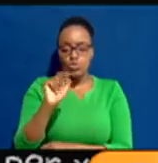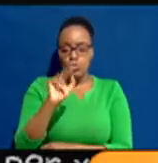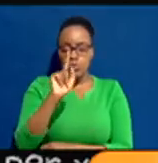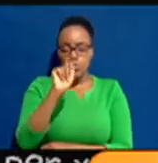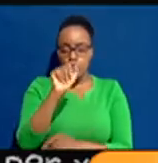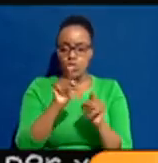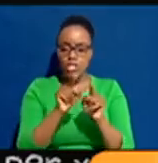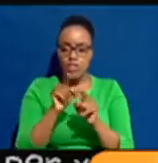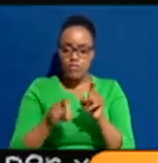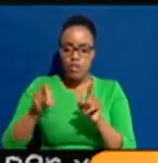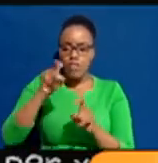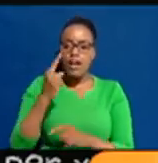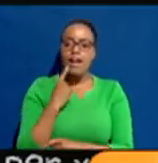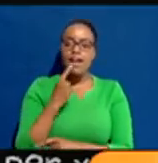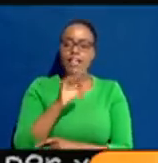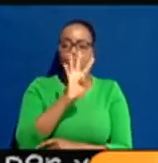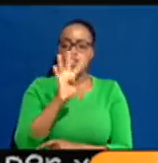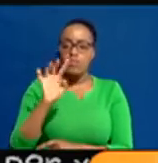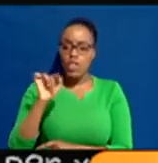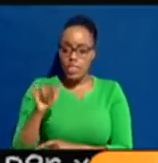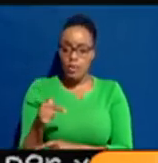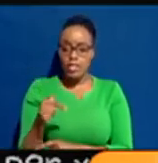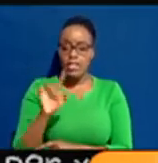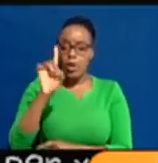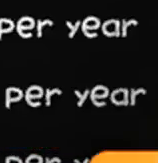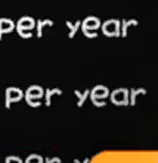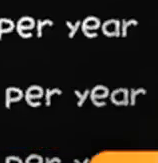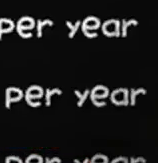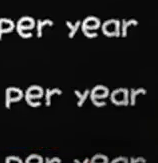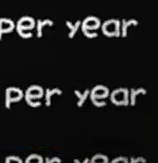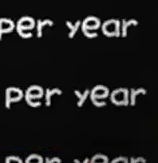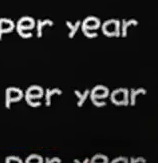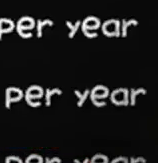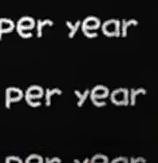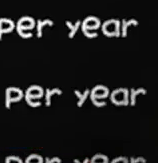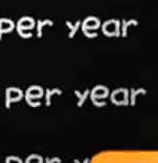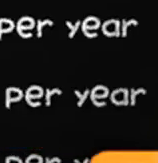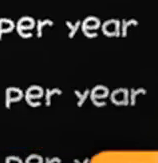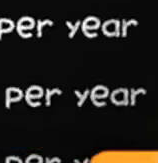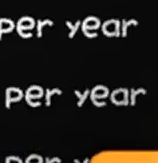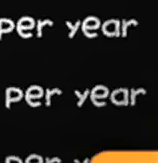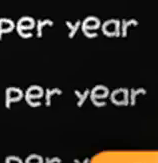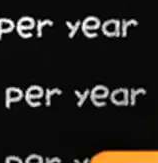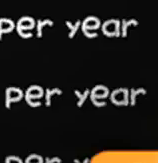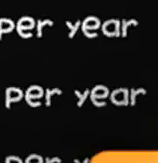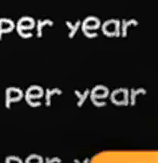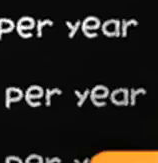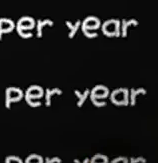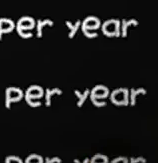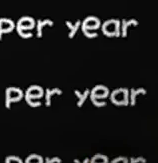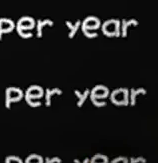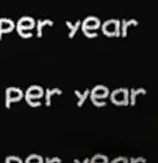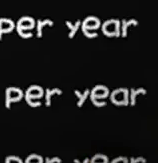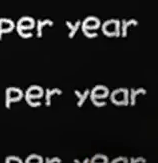to an upward of 144,000 shillings per year. A student at a public university would have to part